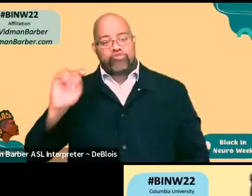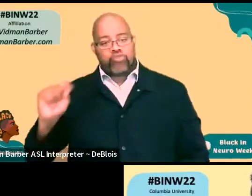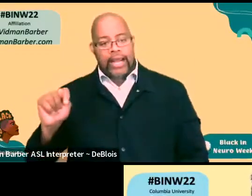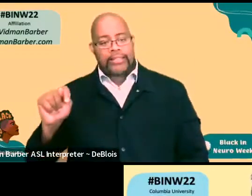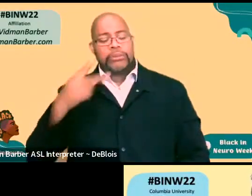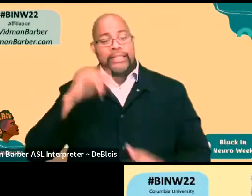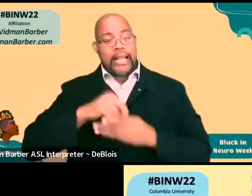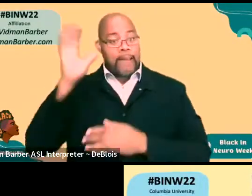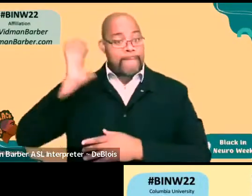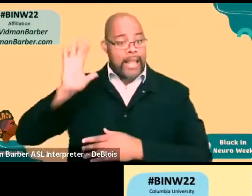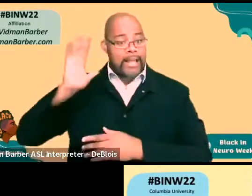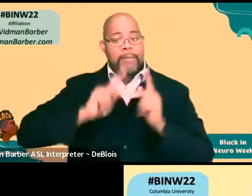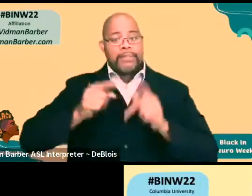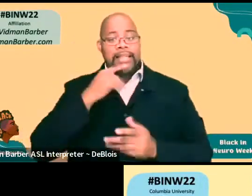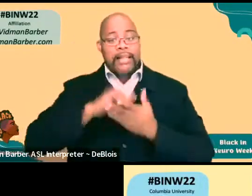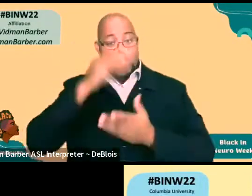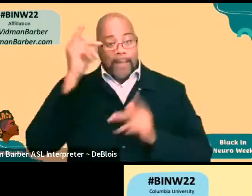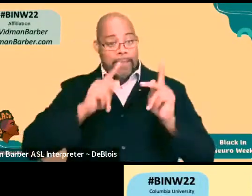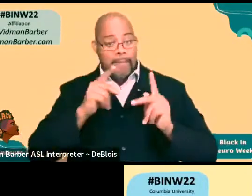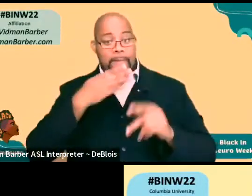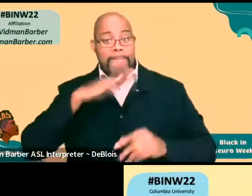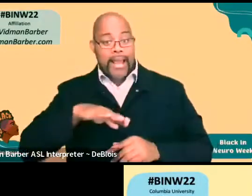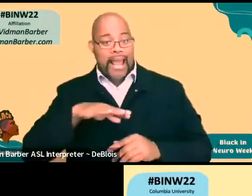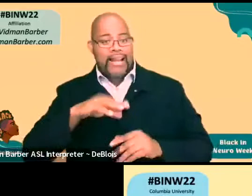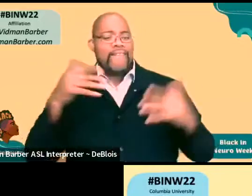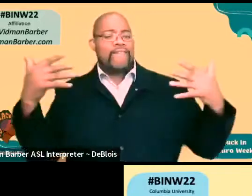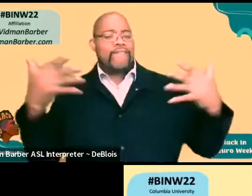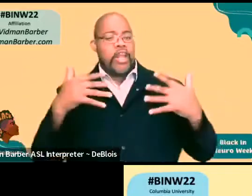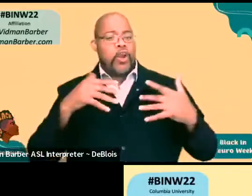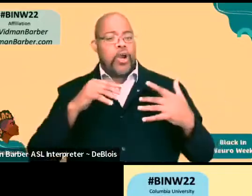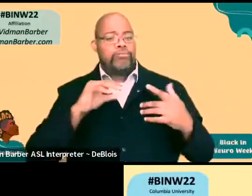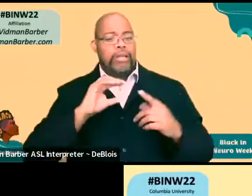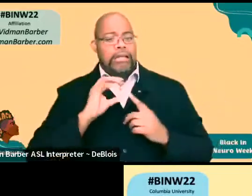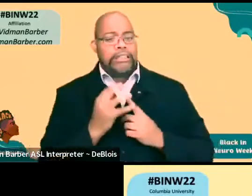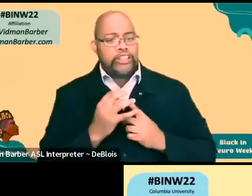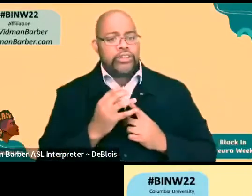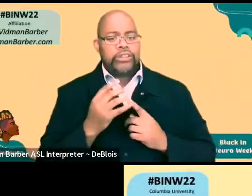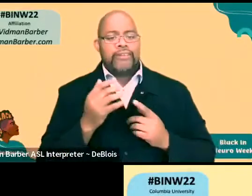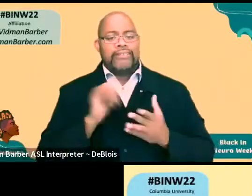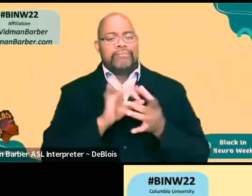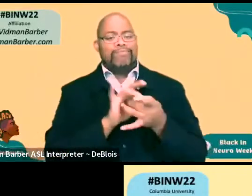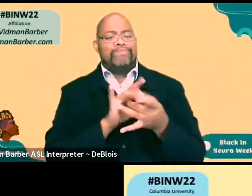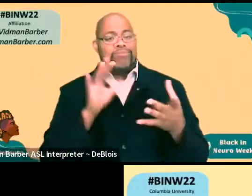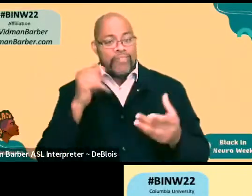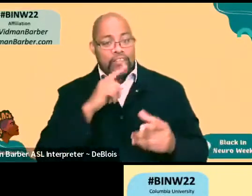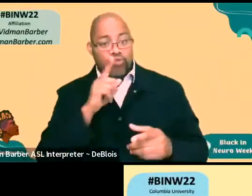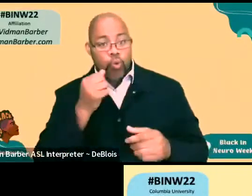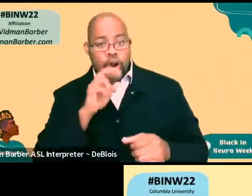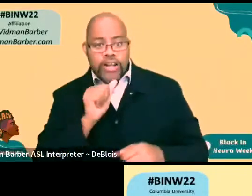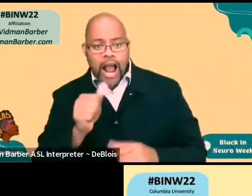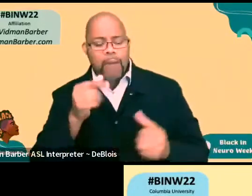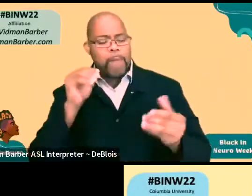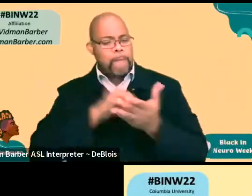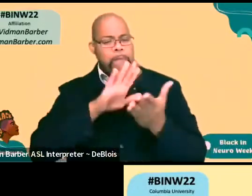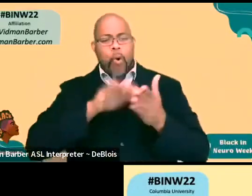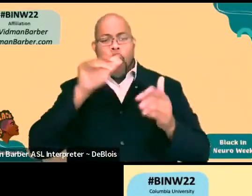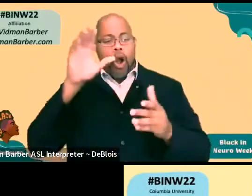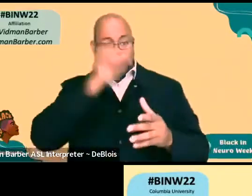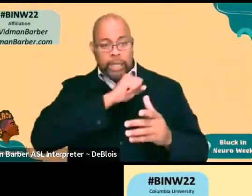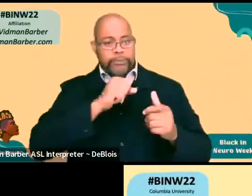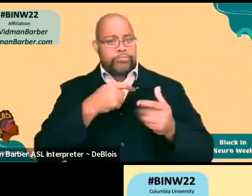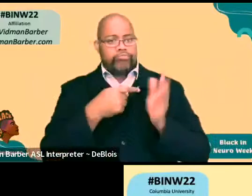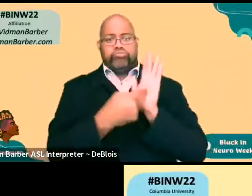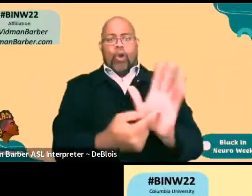that people say that Black people are bad at fear conditioning. Let's disentangle if that's true or not. Just putting all the assumptions out on the